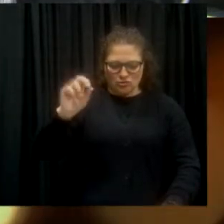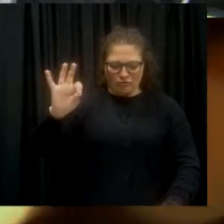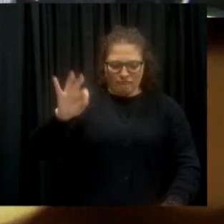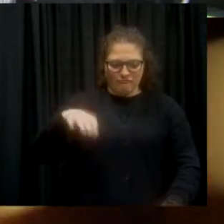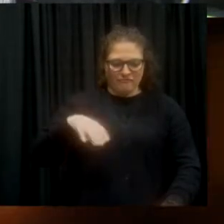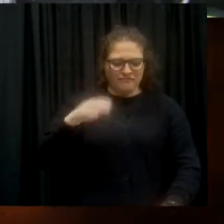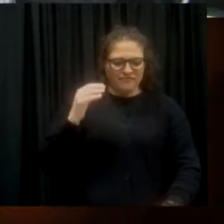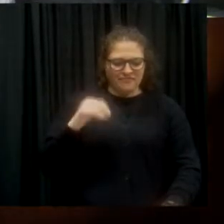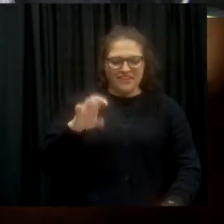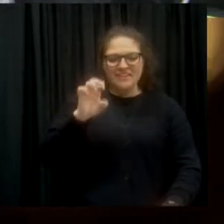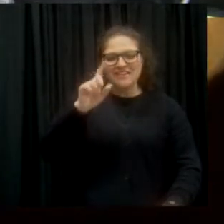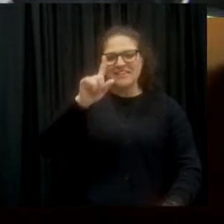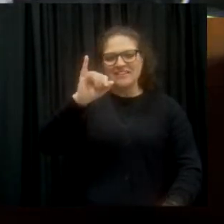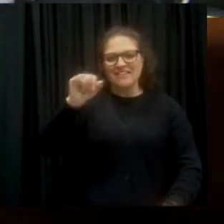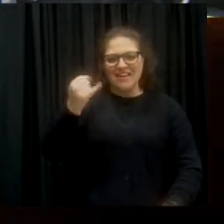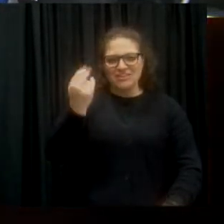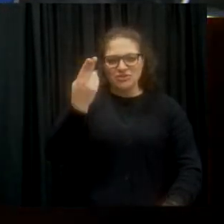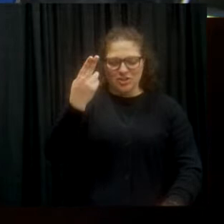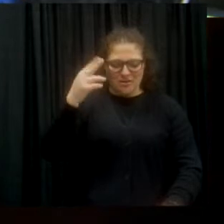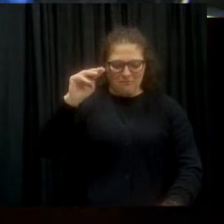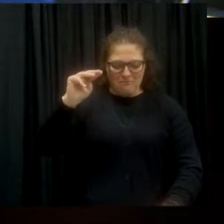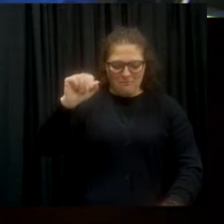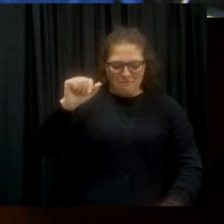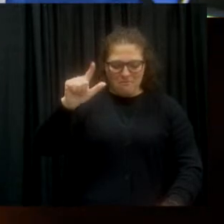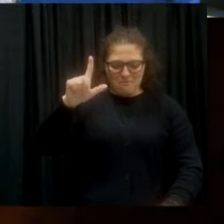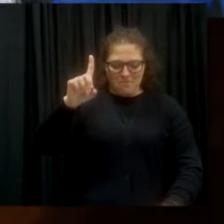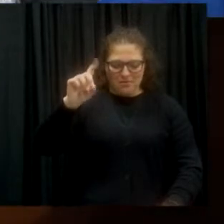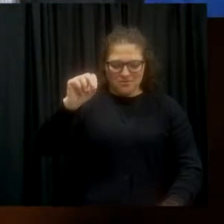Elijah Maldonado.